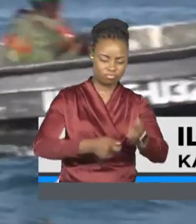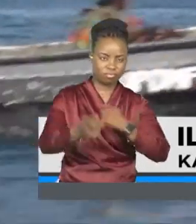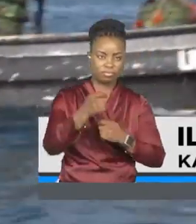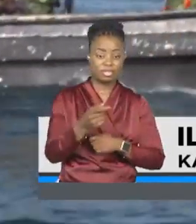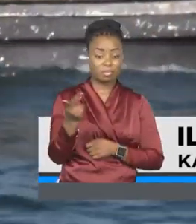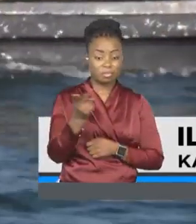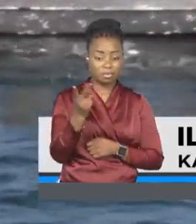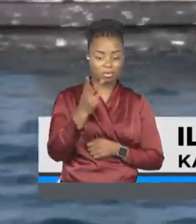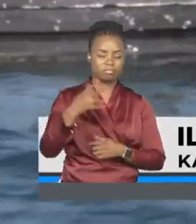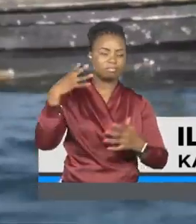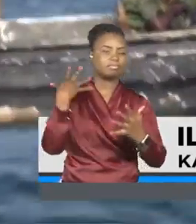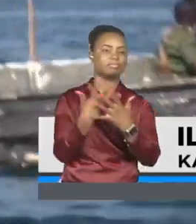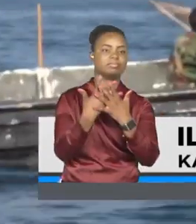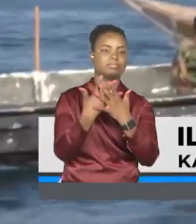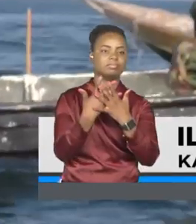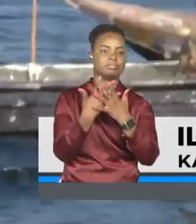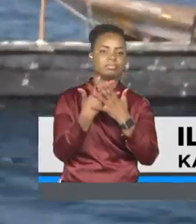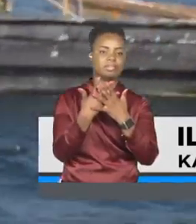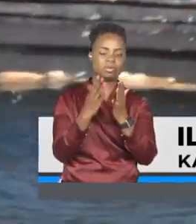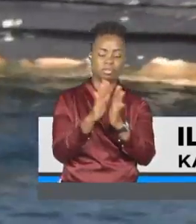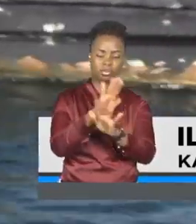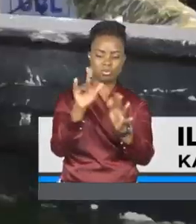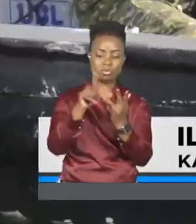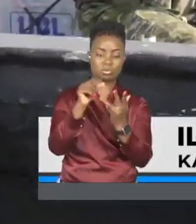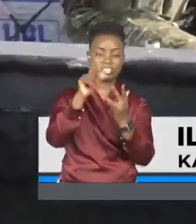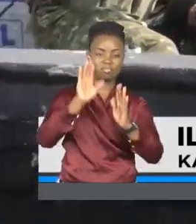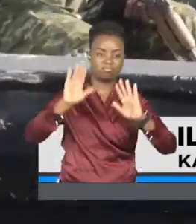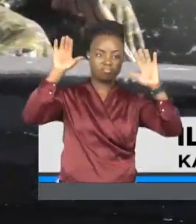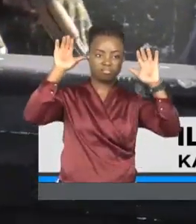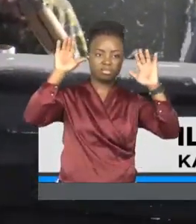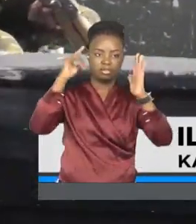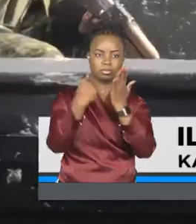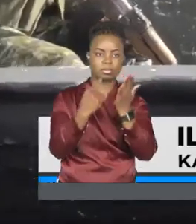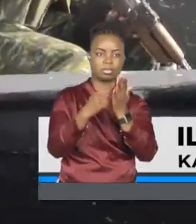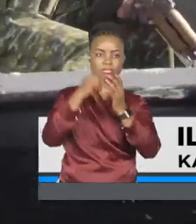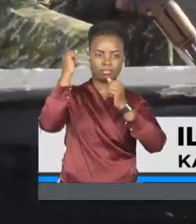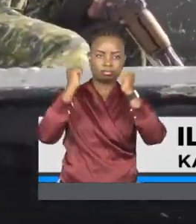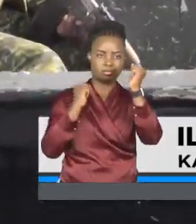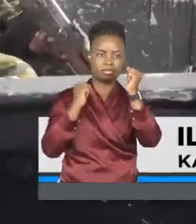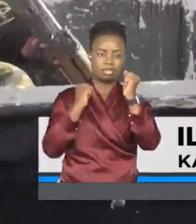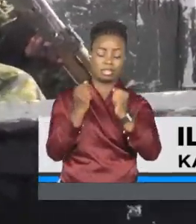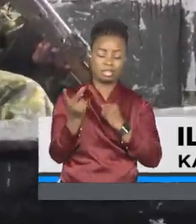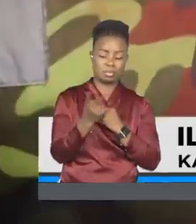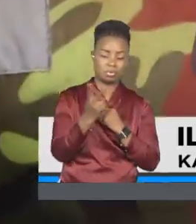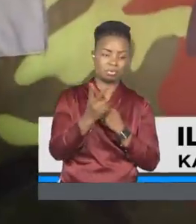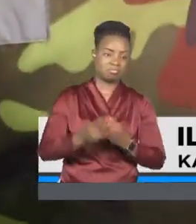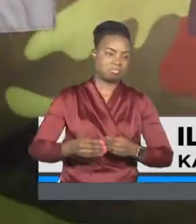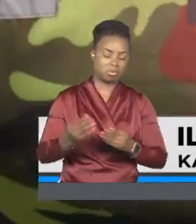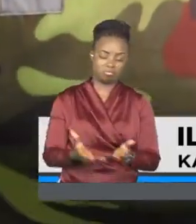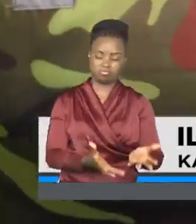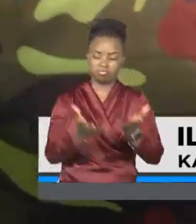find themselves caught. With no choice but to surrender to these Ugandan Marines, the pair is taken ashore and handed over to